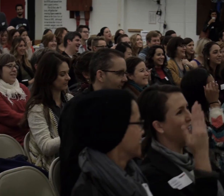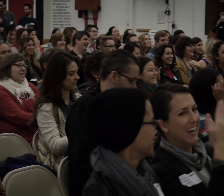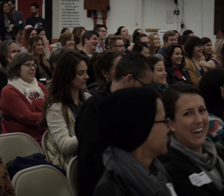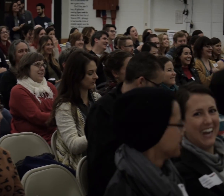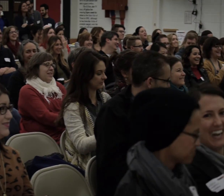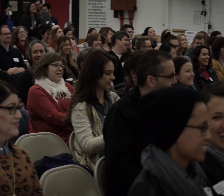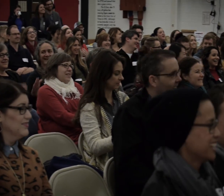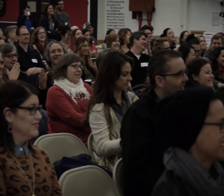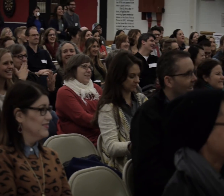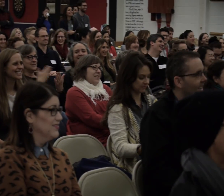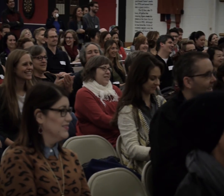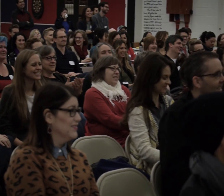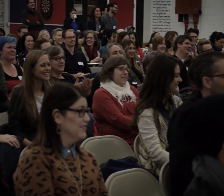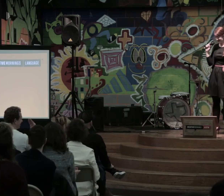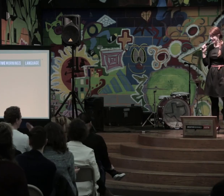Thank you. I feel better now.